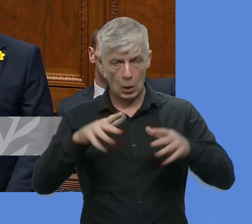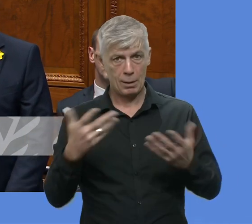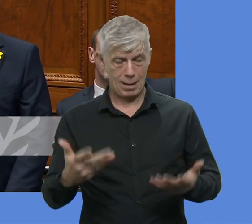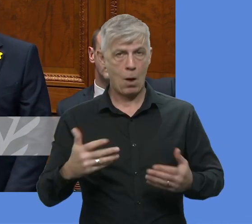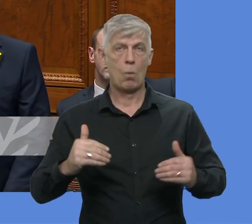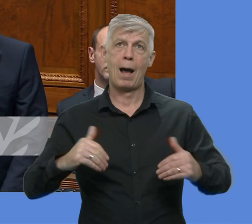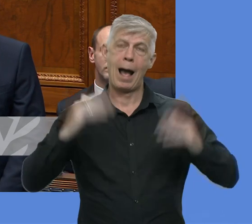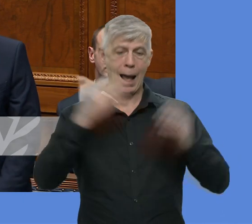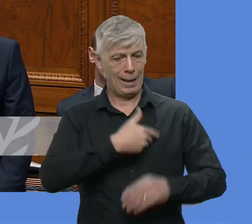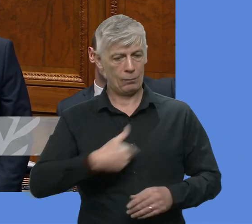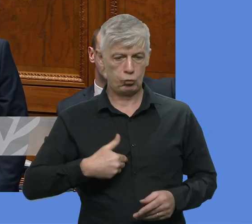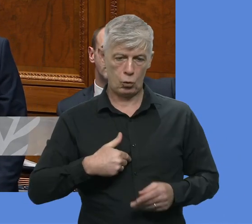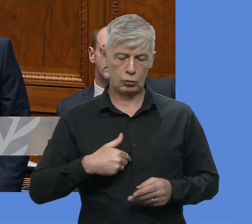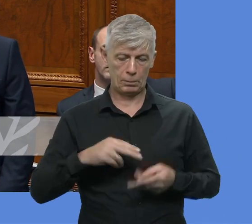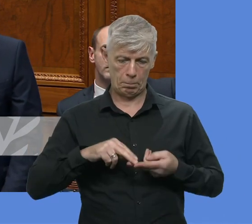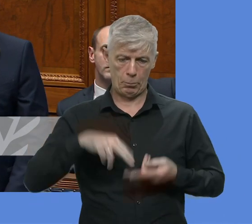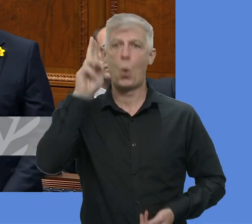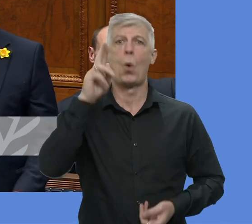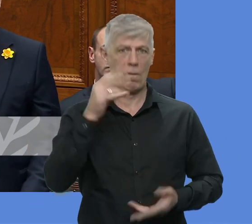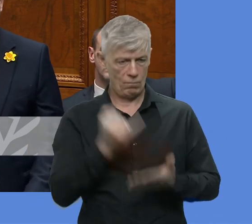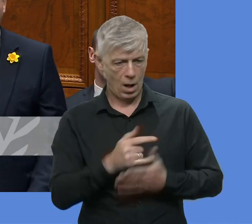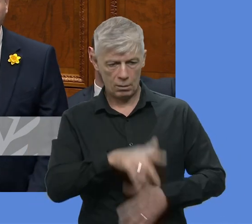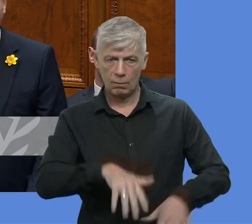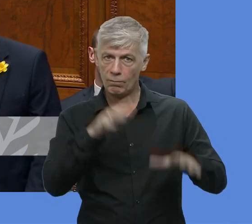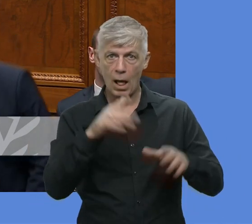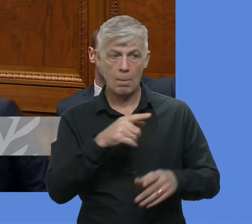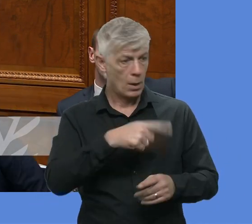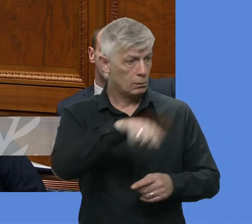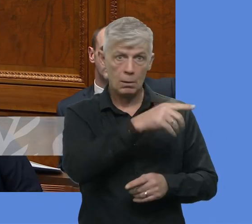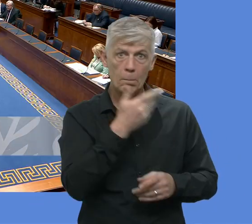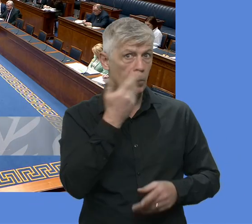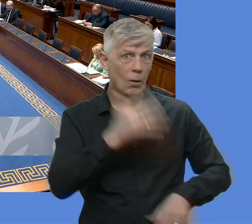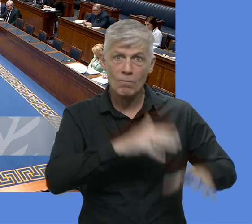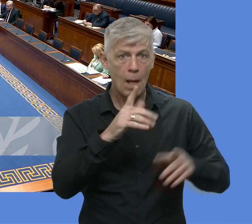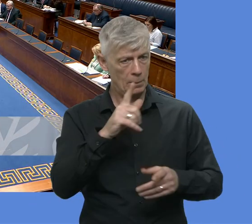high insurance premiums, even though their houses weren't flooded? Minister.